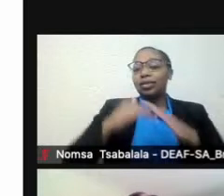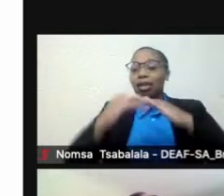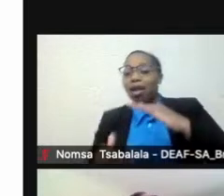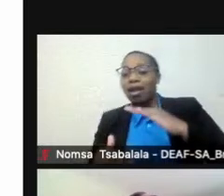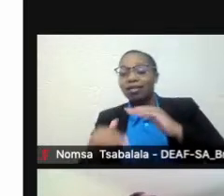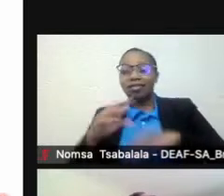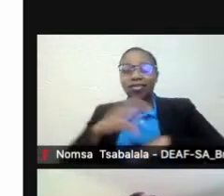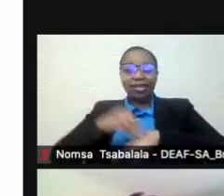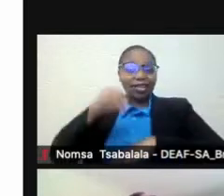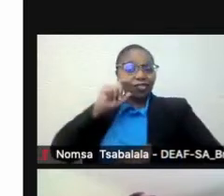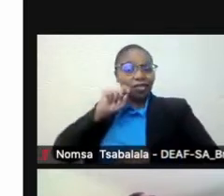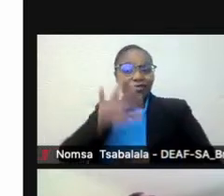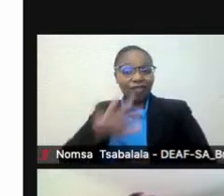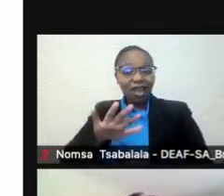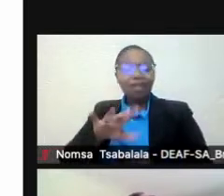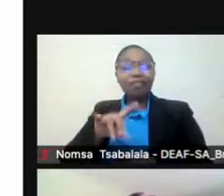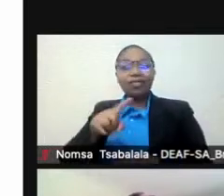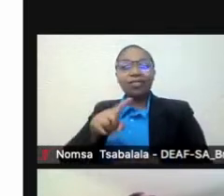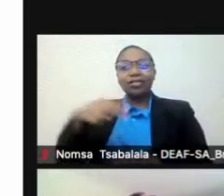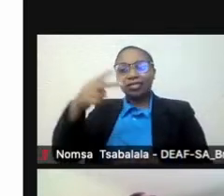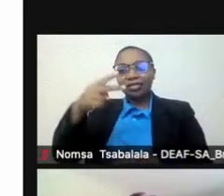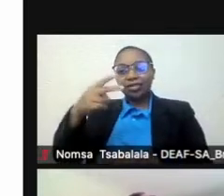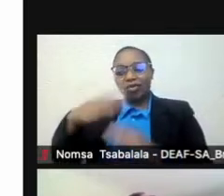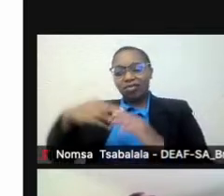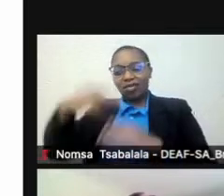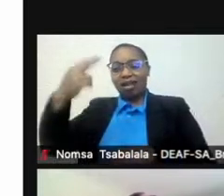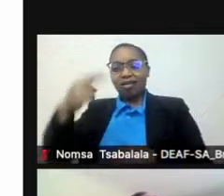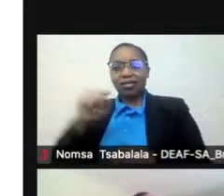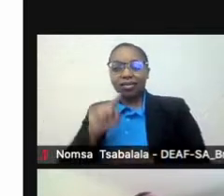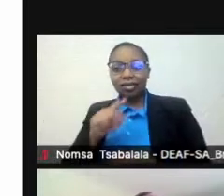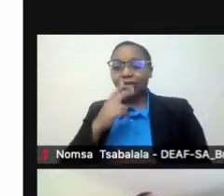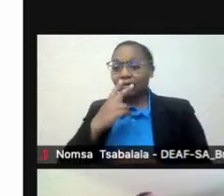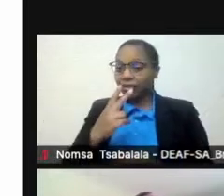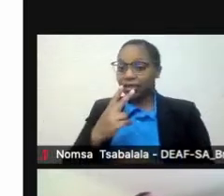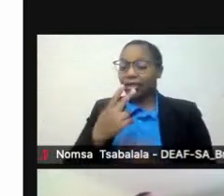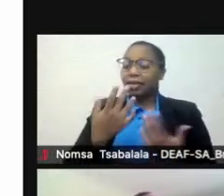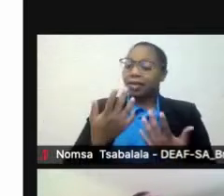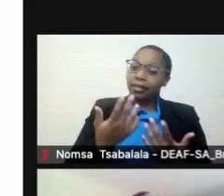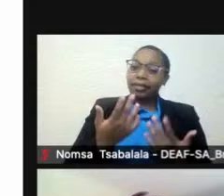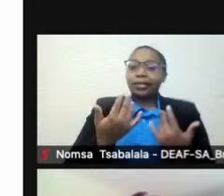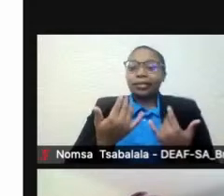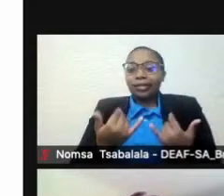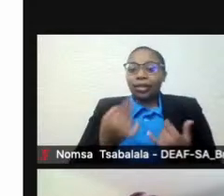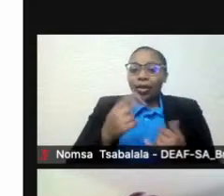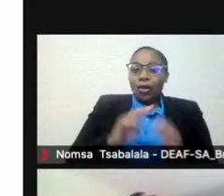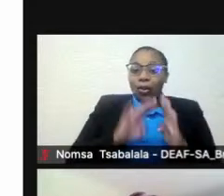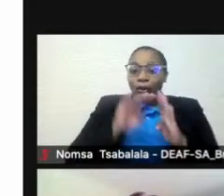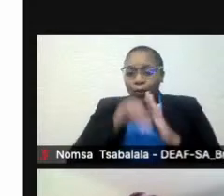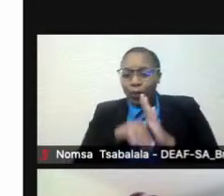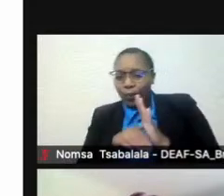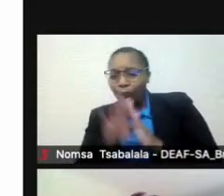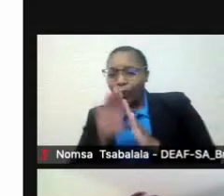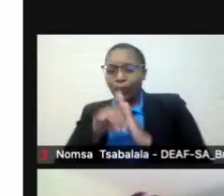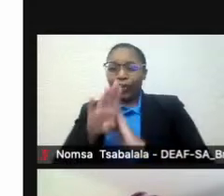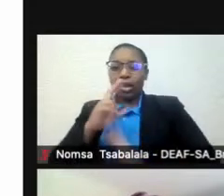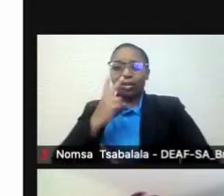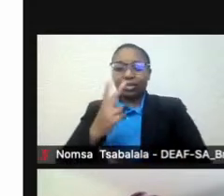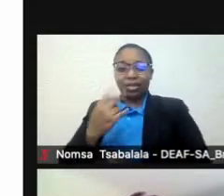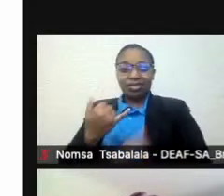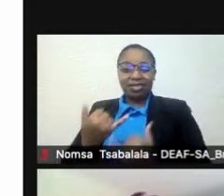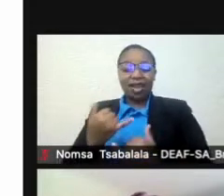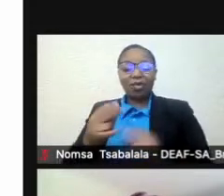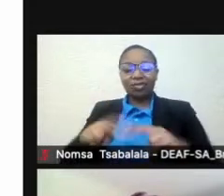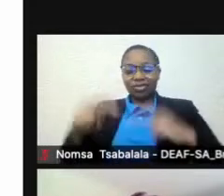second only to the incidence in those over 60. And so the trend that we're seeing now that's different to what we saw before